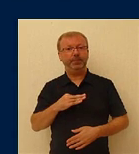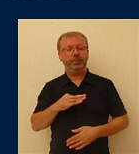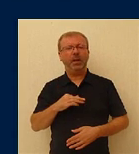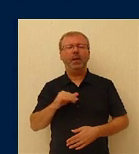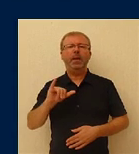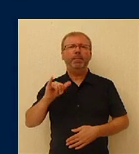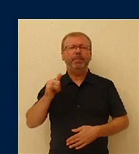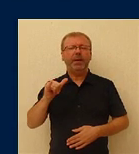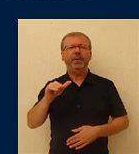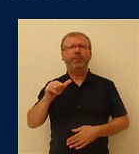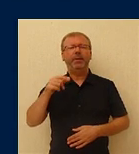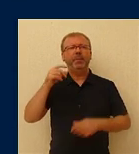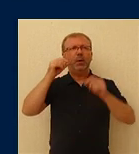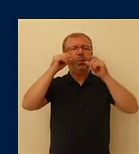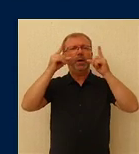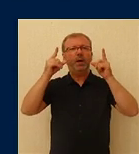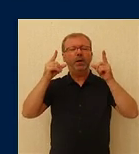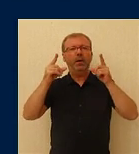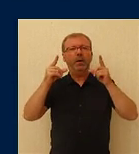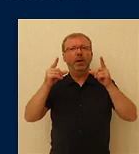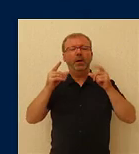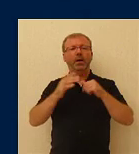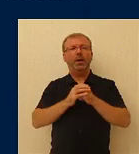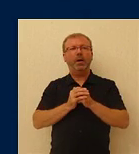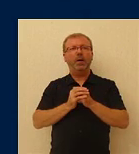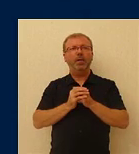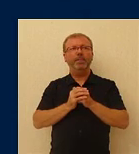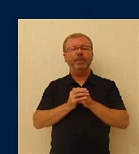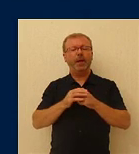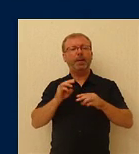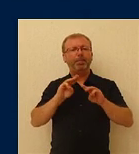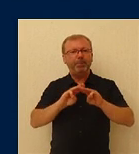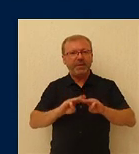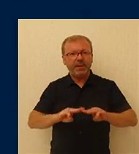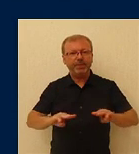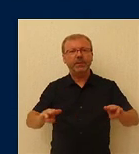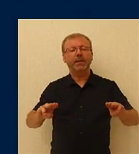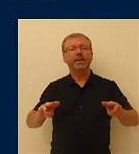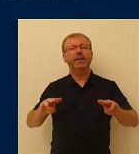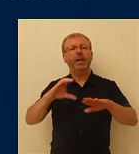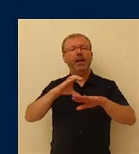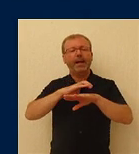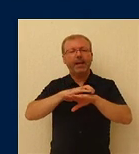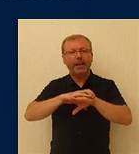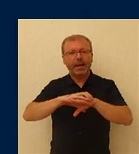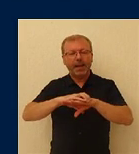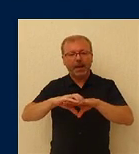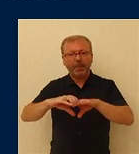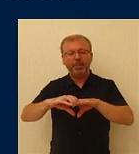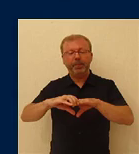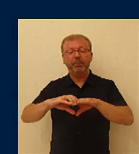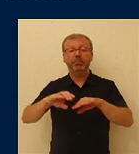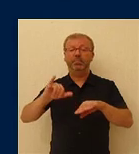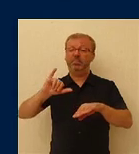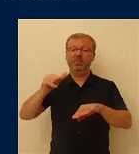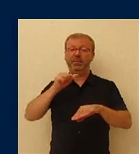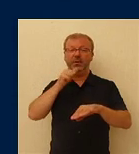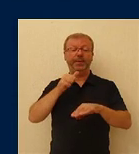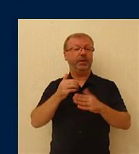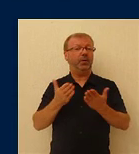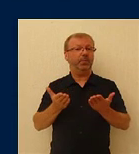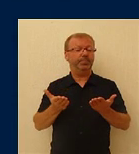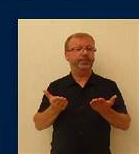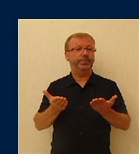clearing, a peacefulness, a calm, or maybe nothing at all. Each